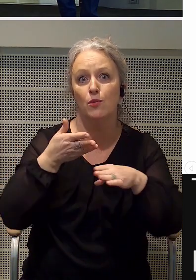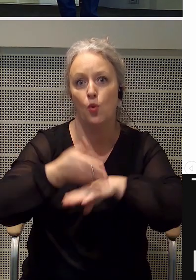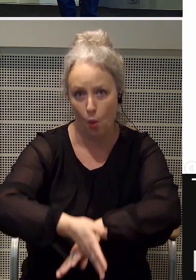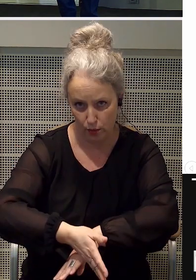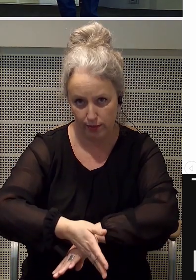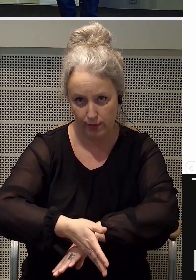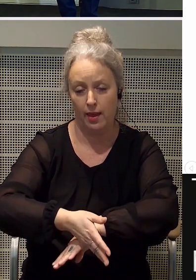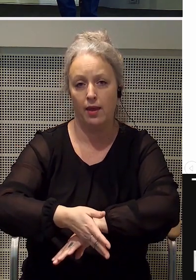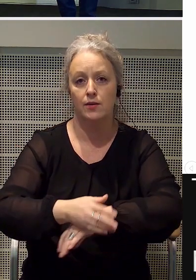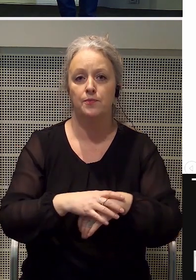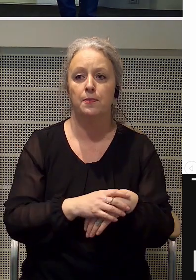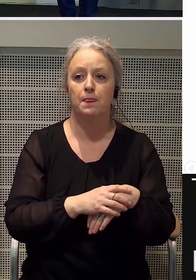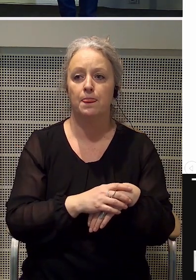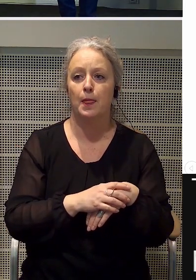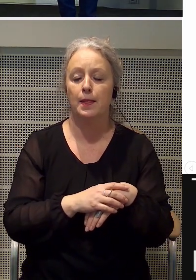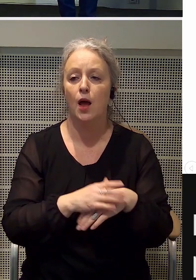in 6 years.